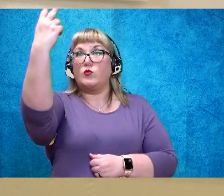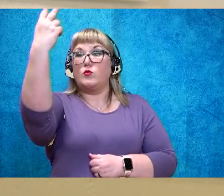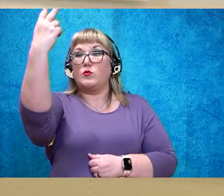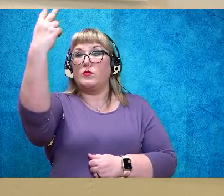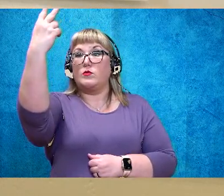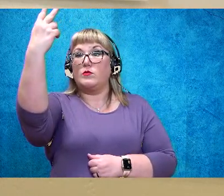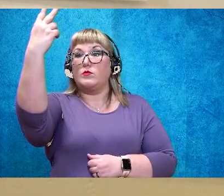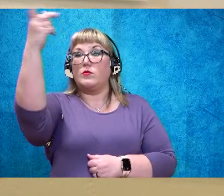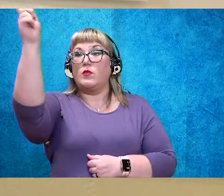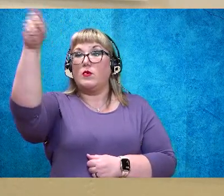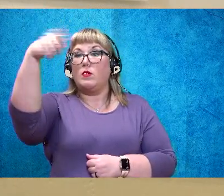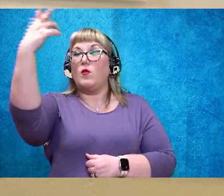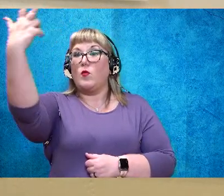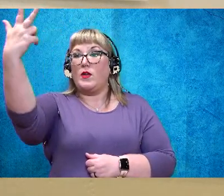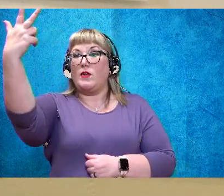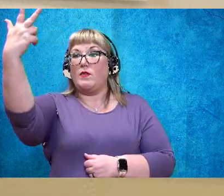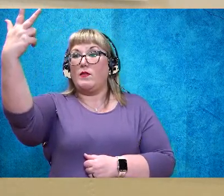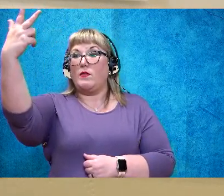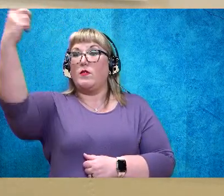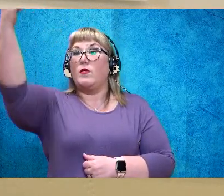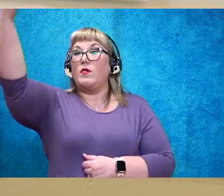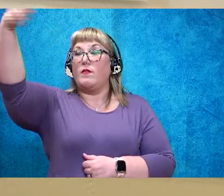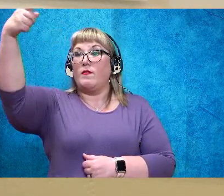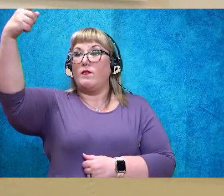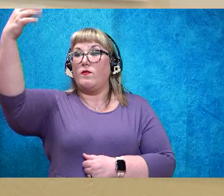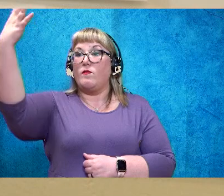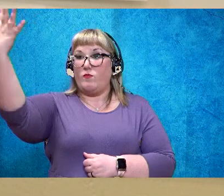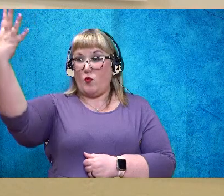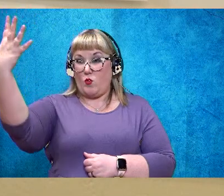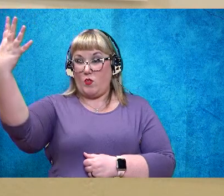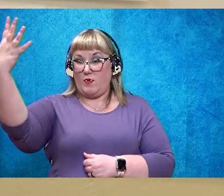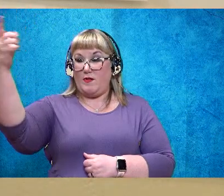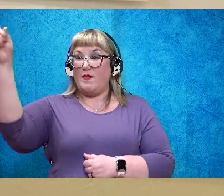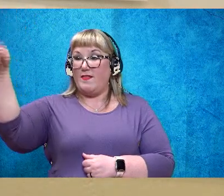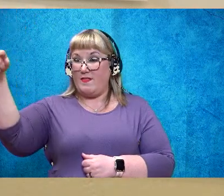2, 3, 4,